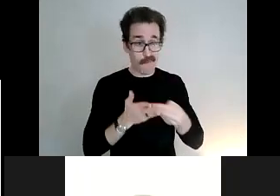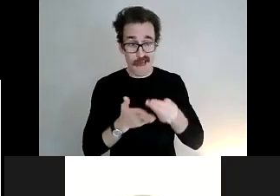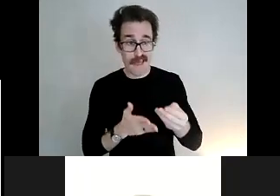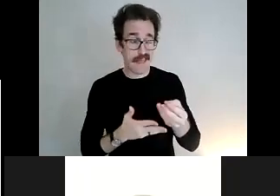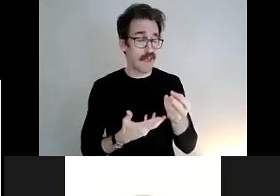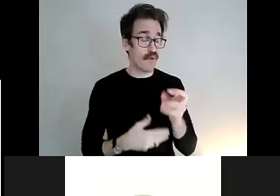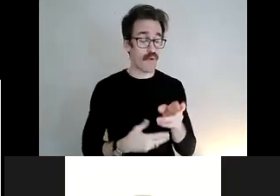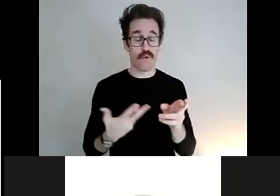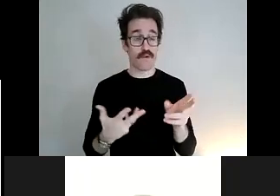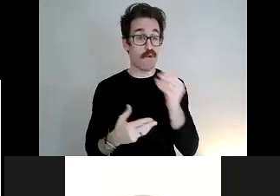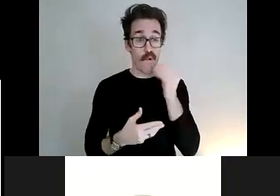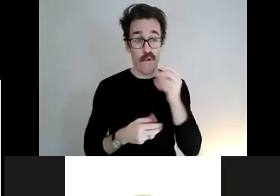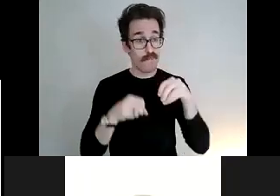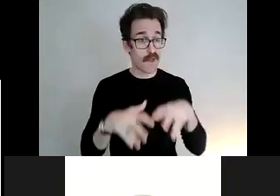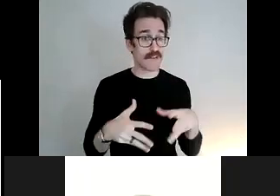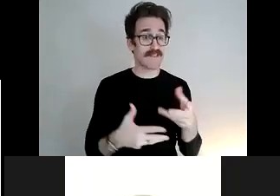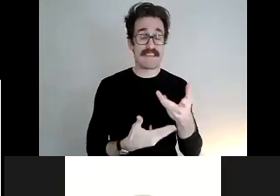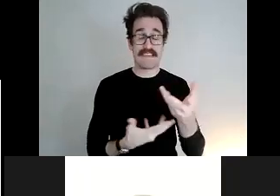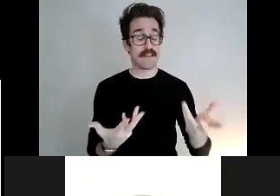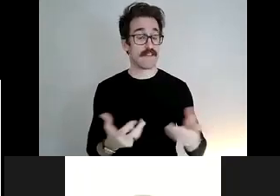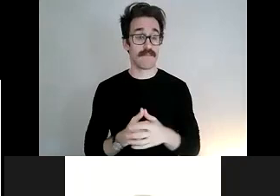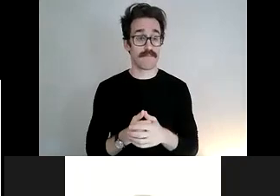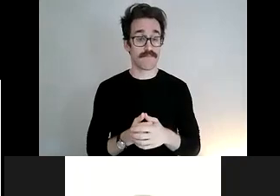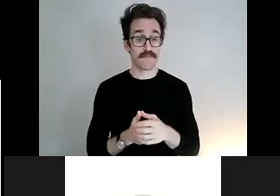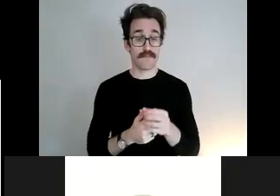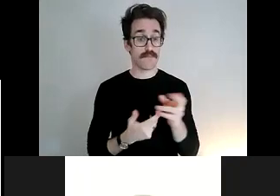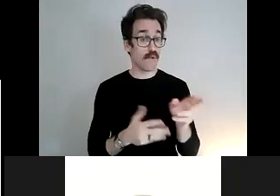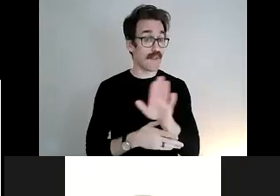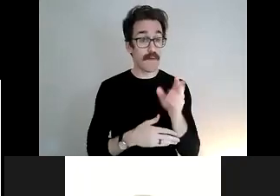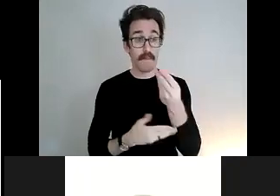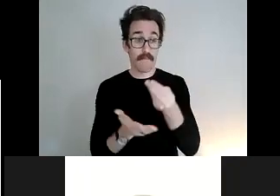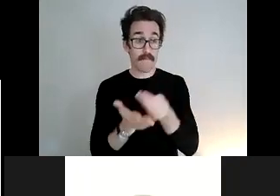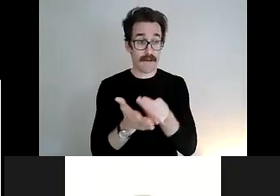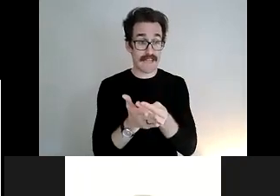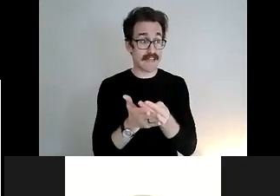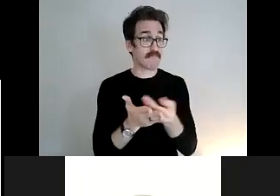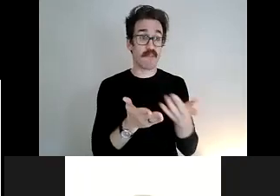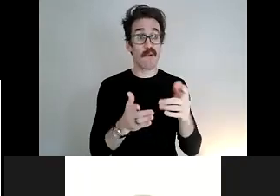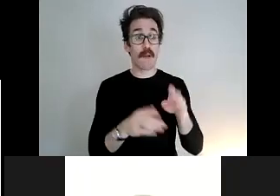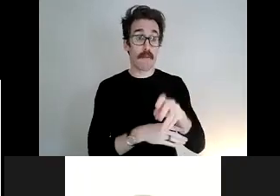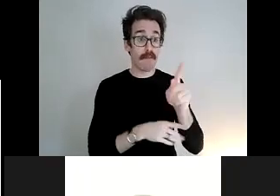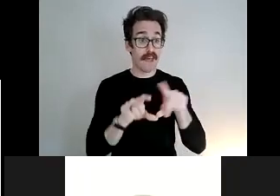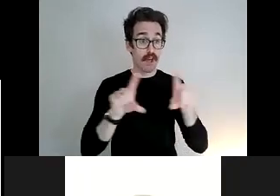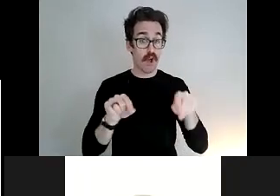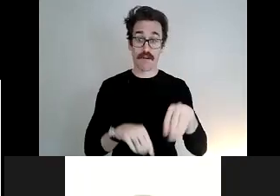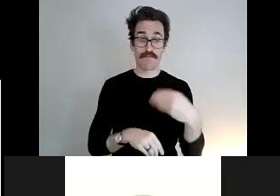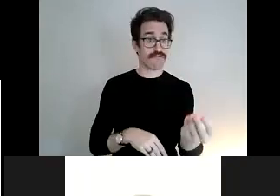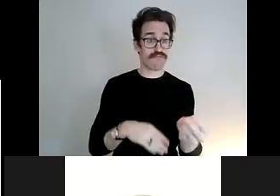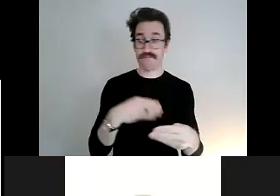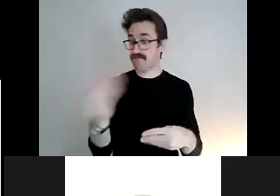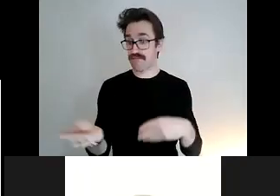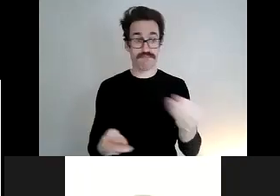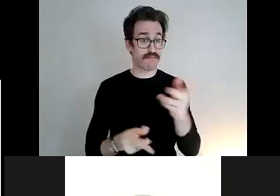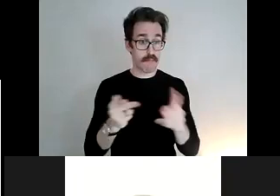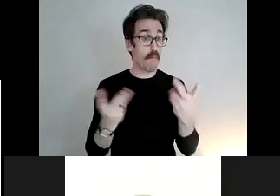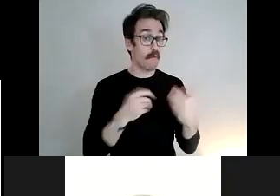home. Theft or loss of money, where they're suddenly giving their bank card to someone who's stealing all their money, may be a possible example of